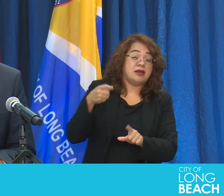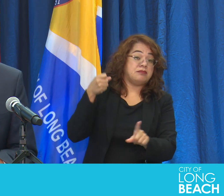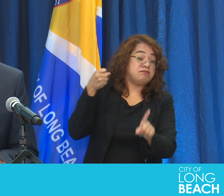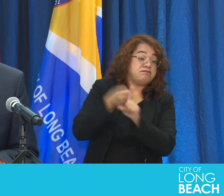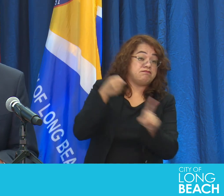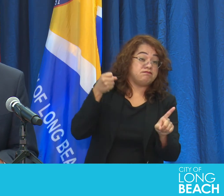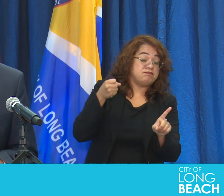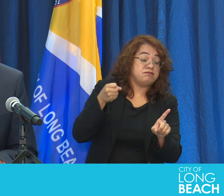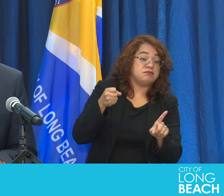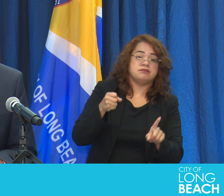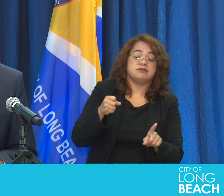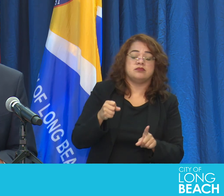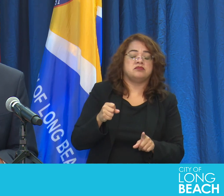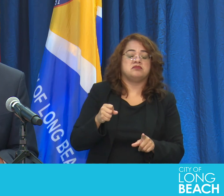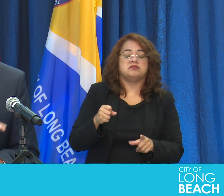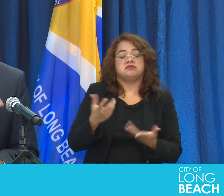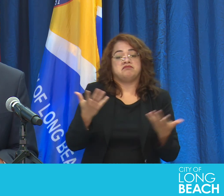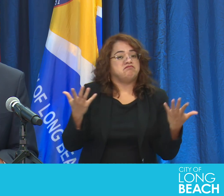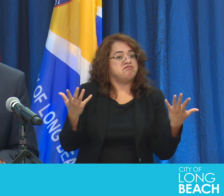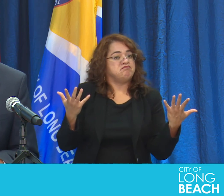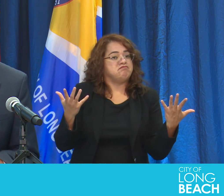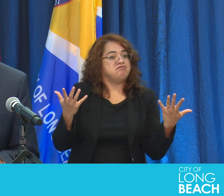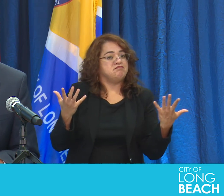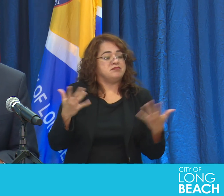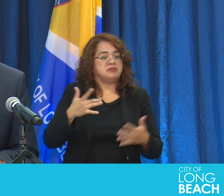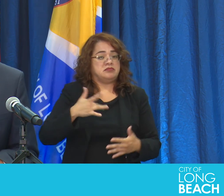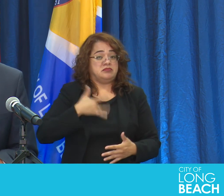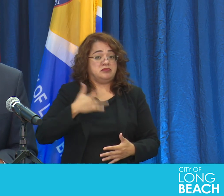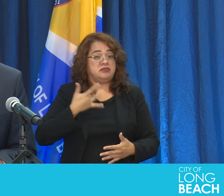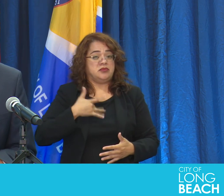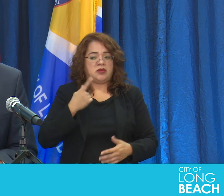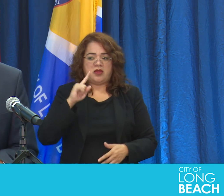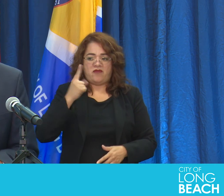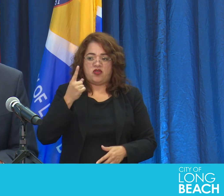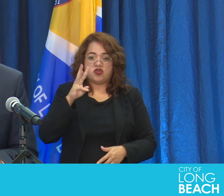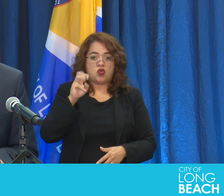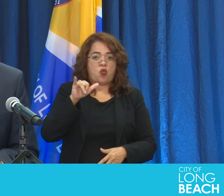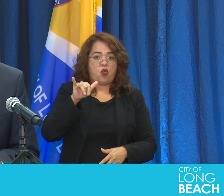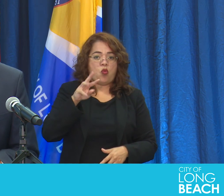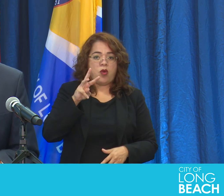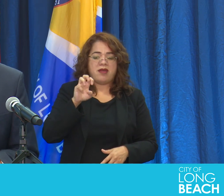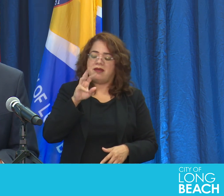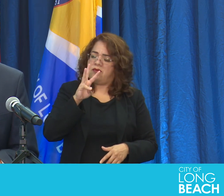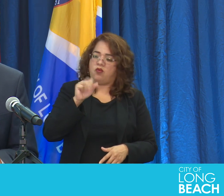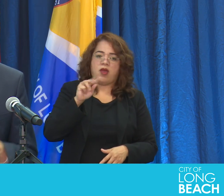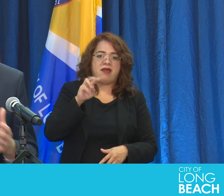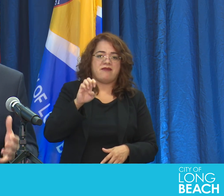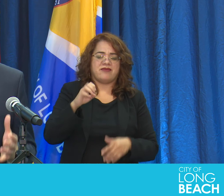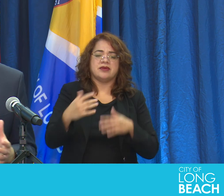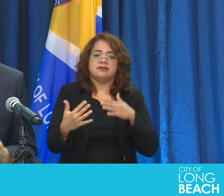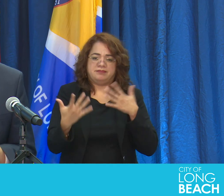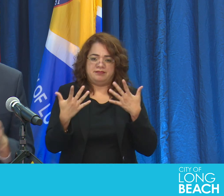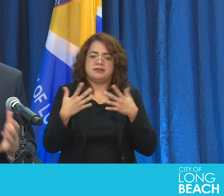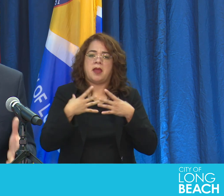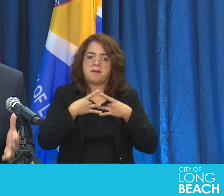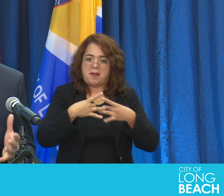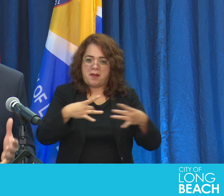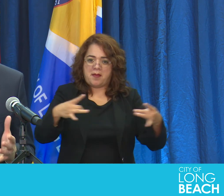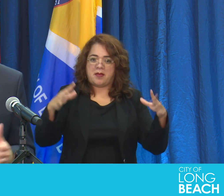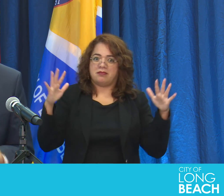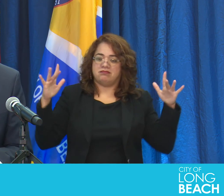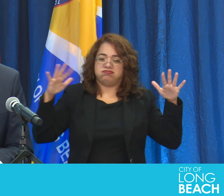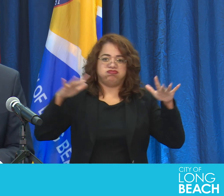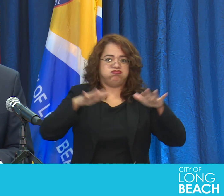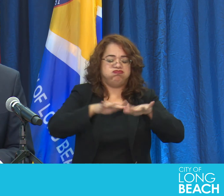first wave. It is very difficult to know if it's going to get a lot worse or not, but we are trying to estimate that this is going to be with us for